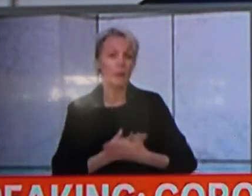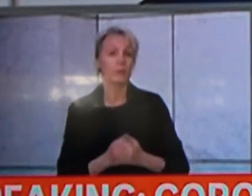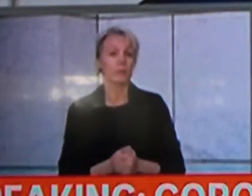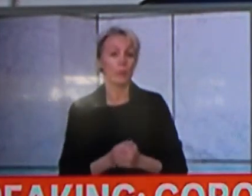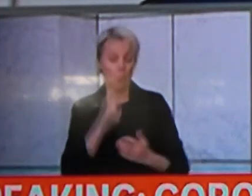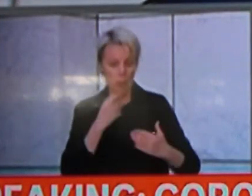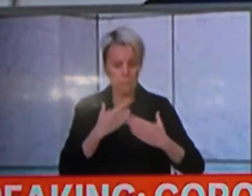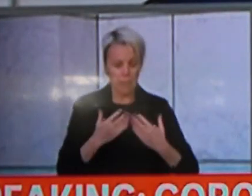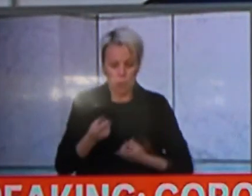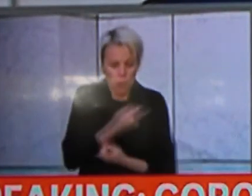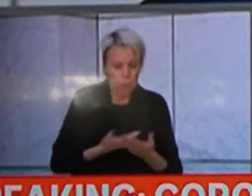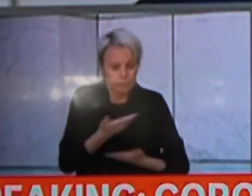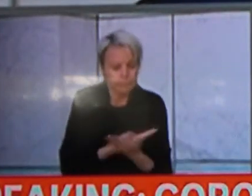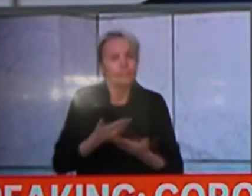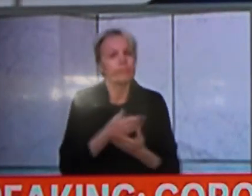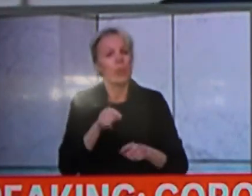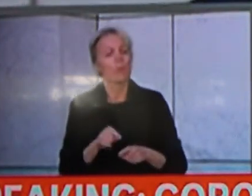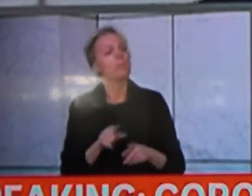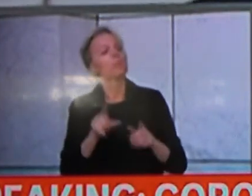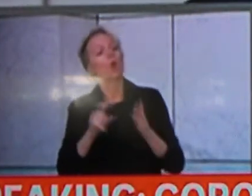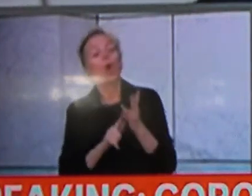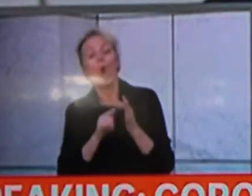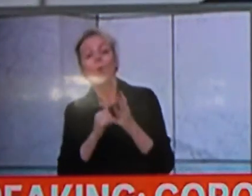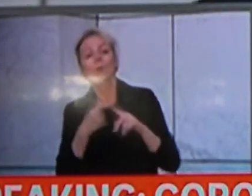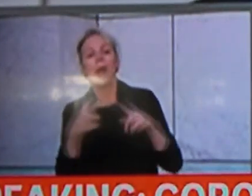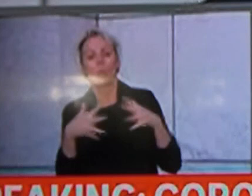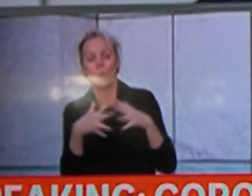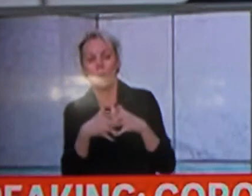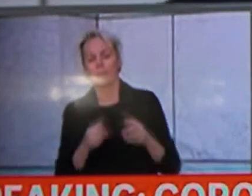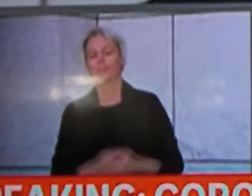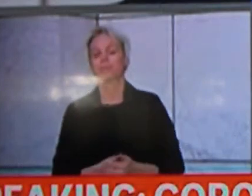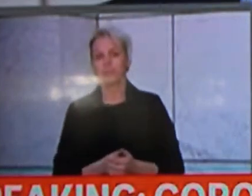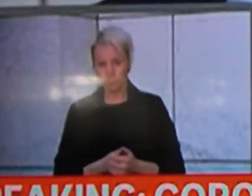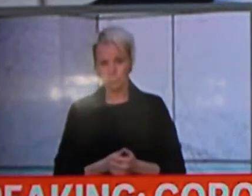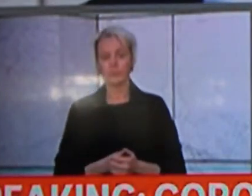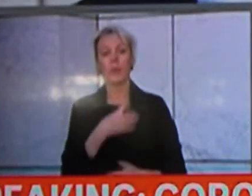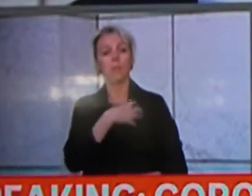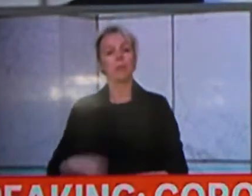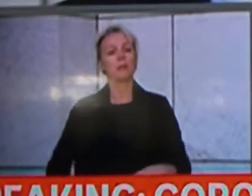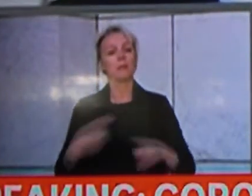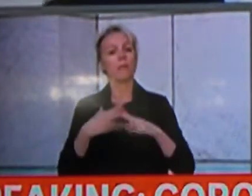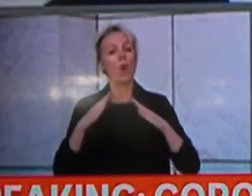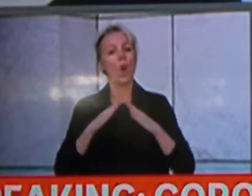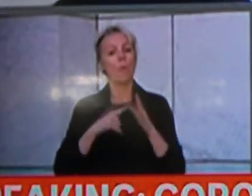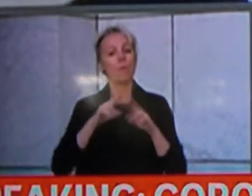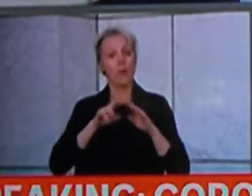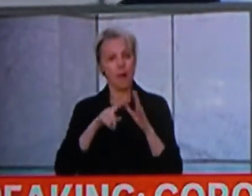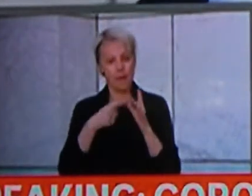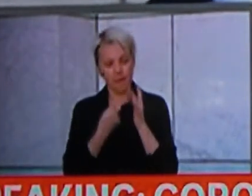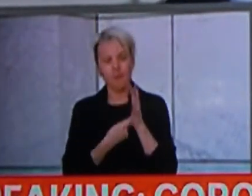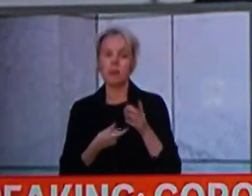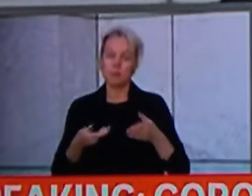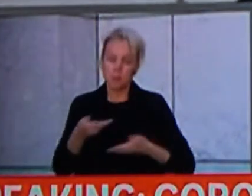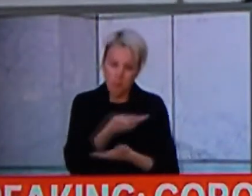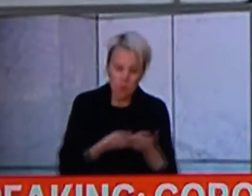be managed. Now, Coles and Woolies. Now, this has been something that the Minister for Home Affairs has been working on as part of the National Coordinating